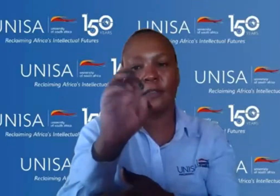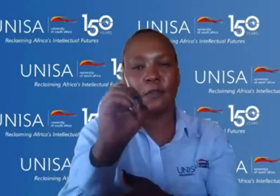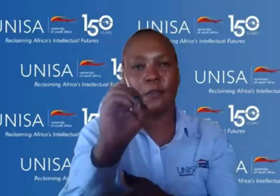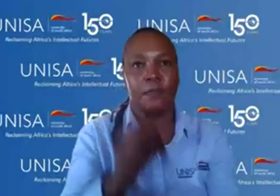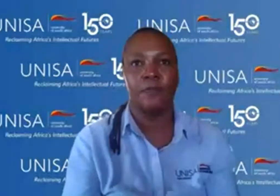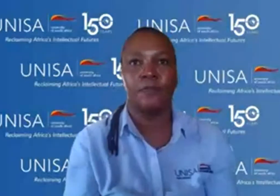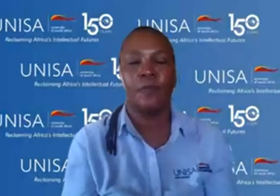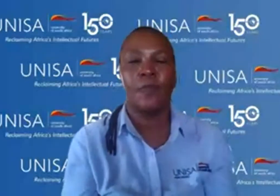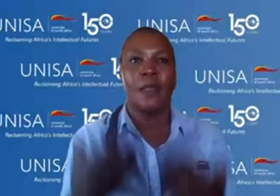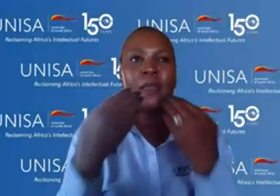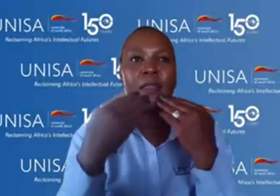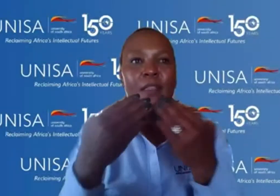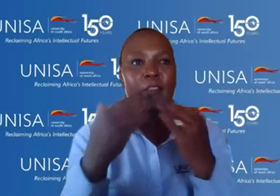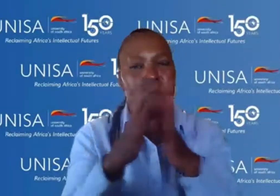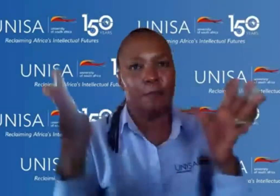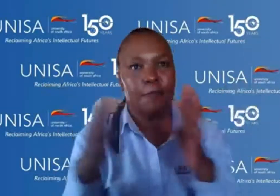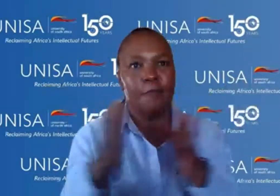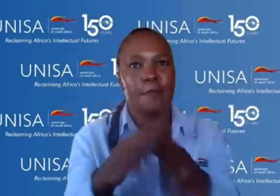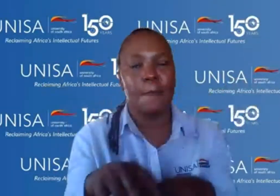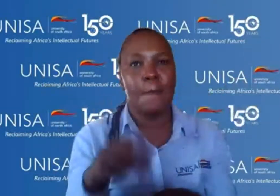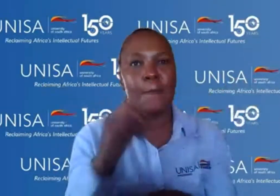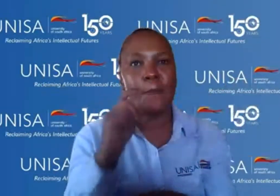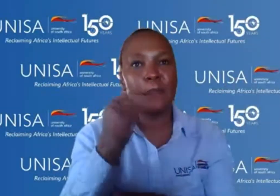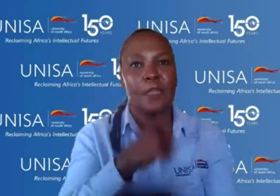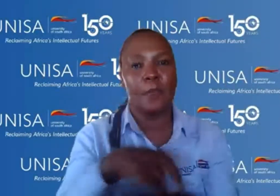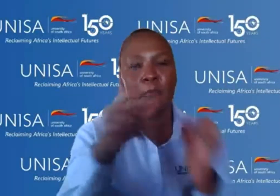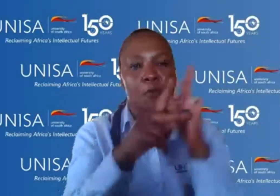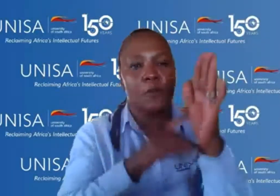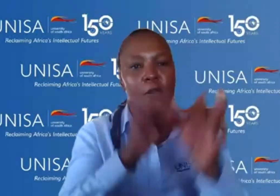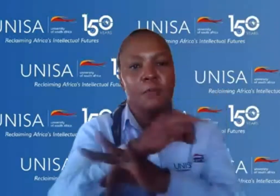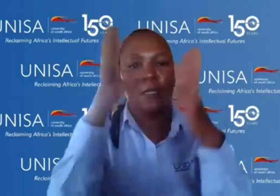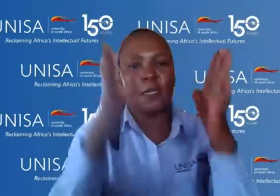Thank you very much, Mr. Program Director.